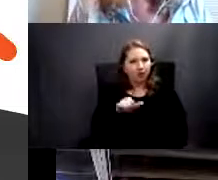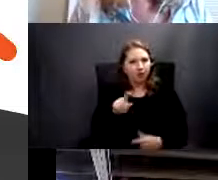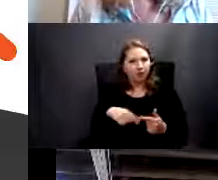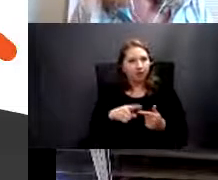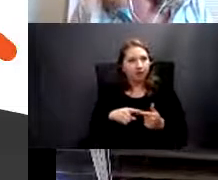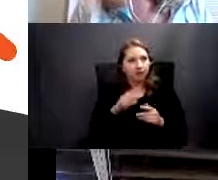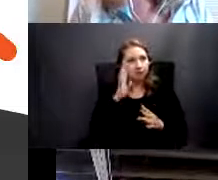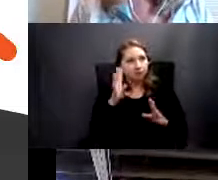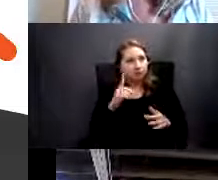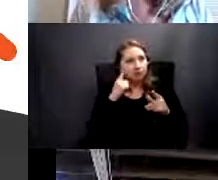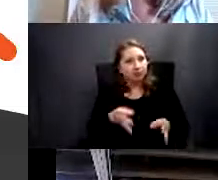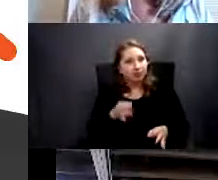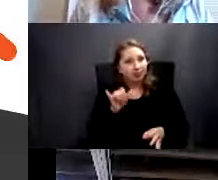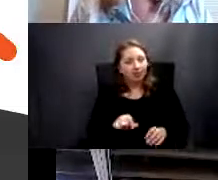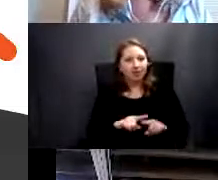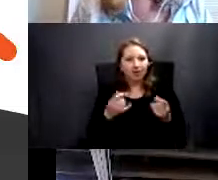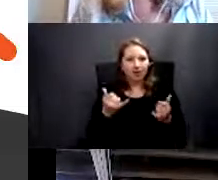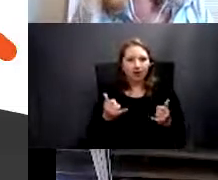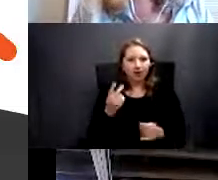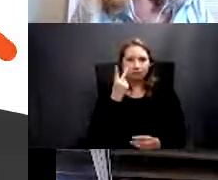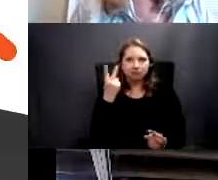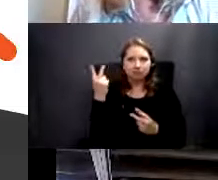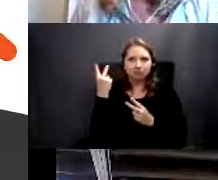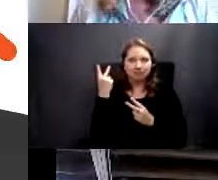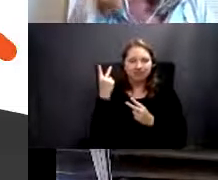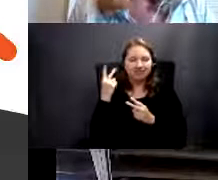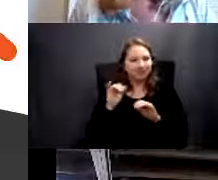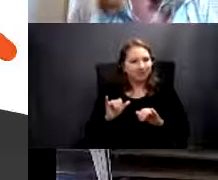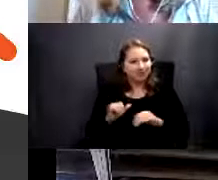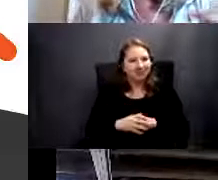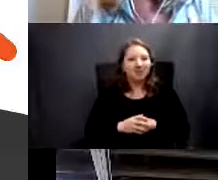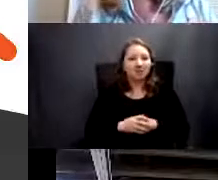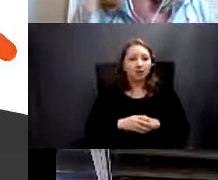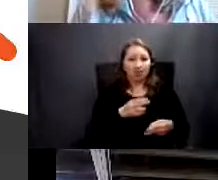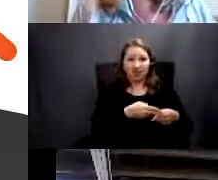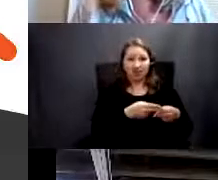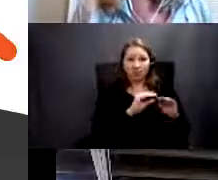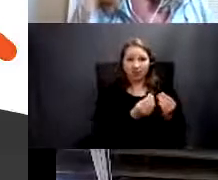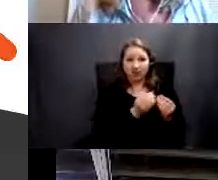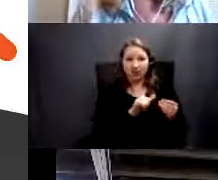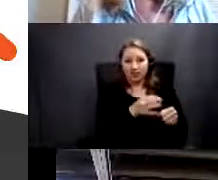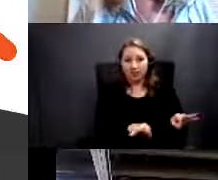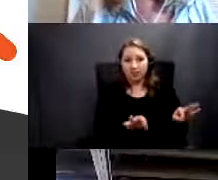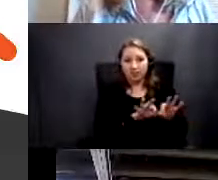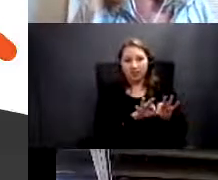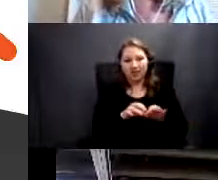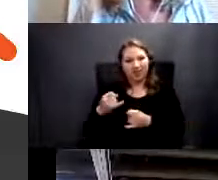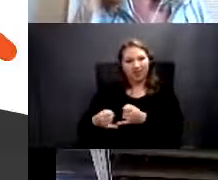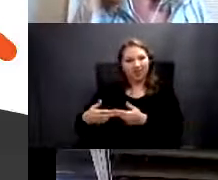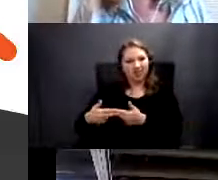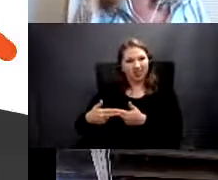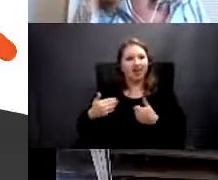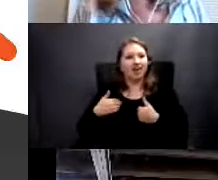be. But thinking of a name is important. And there's a resource on the last slide where you